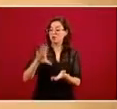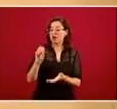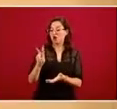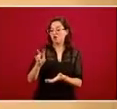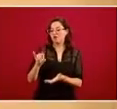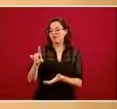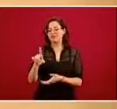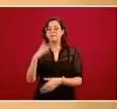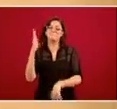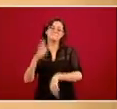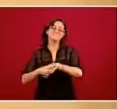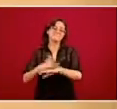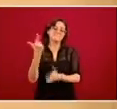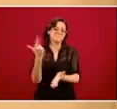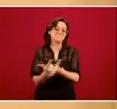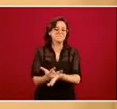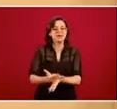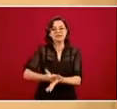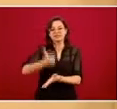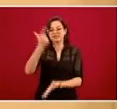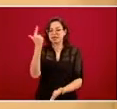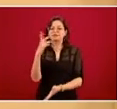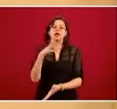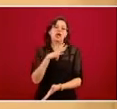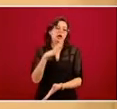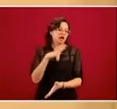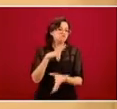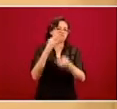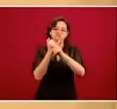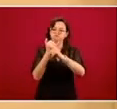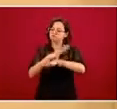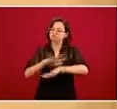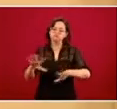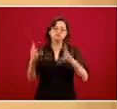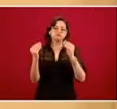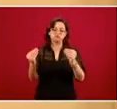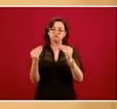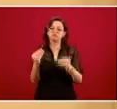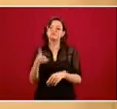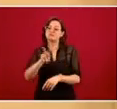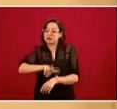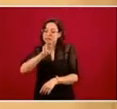failure, immunosuppression, and others that appear here.